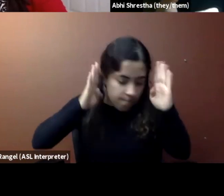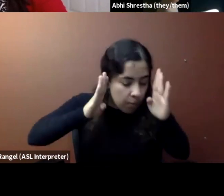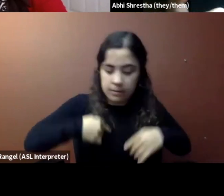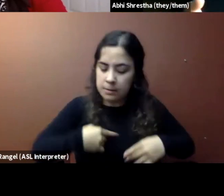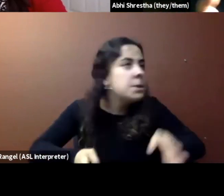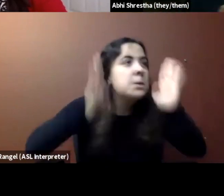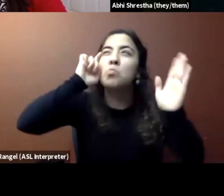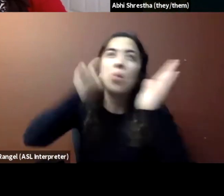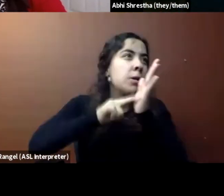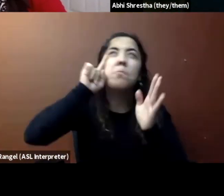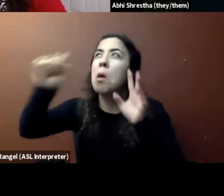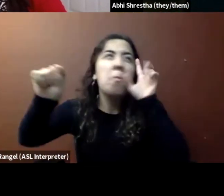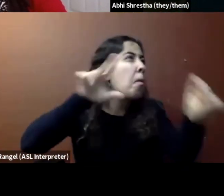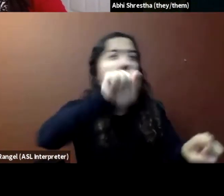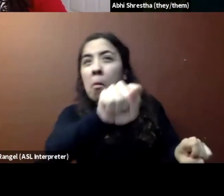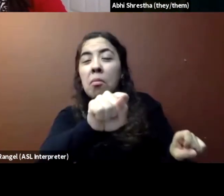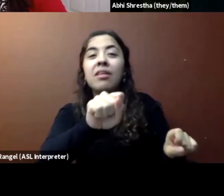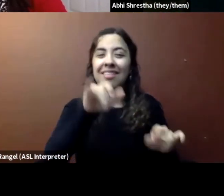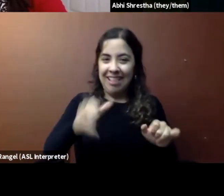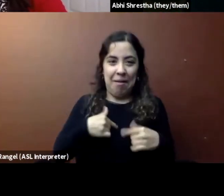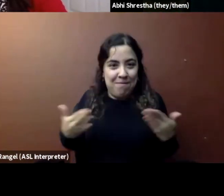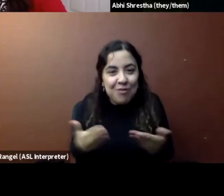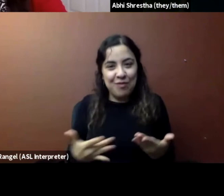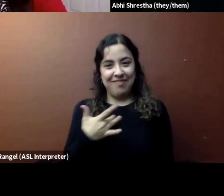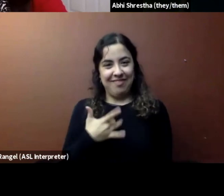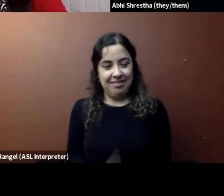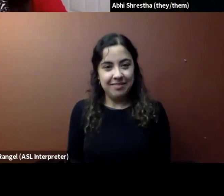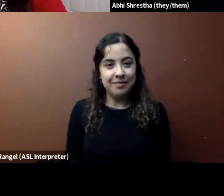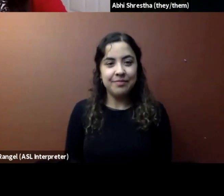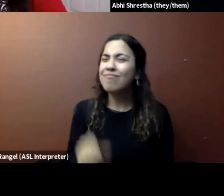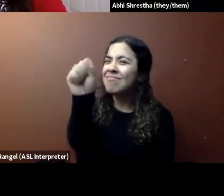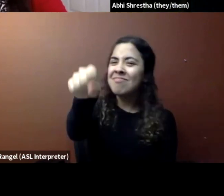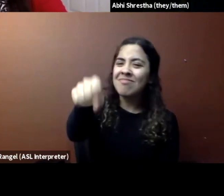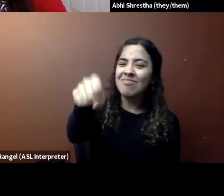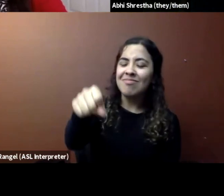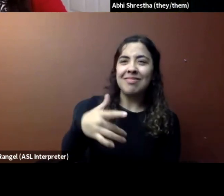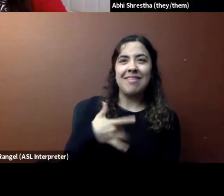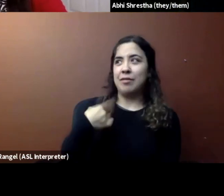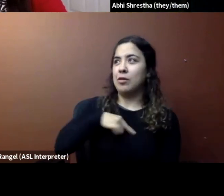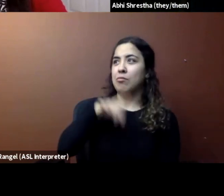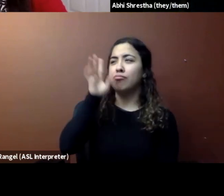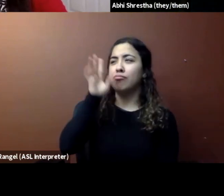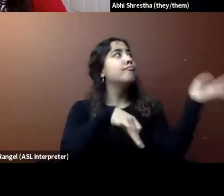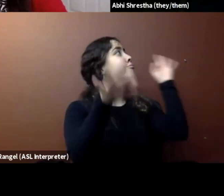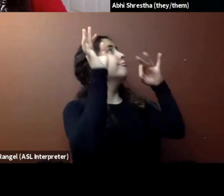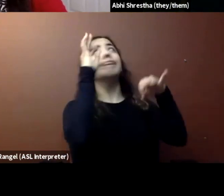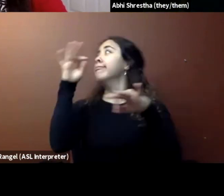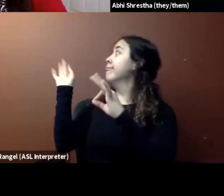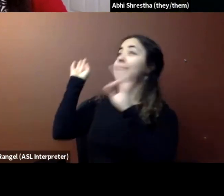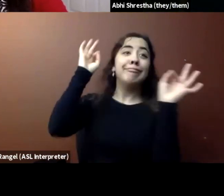present as well, which feels and I think we're so easily distracted